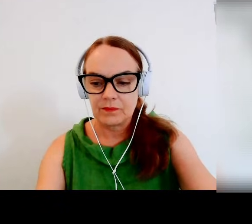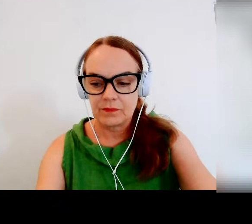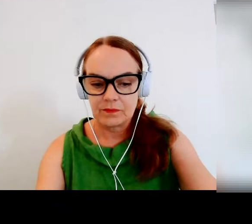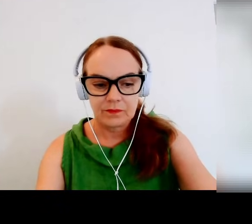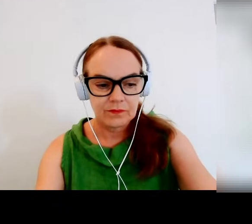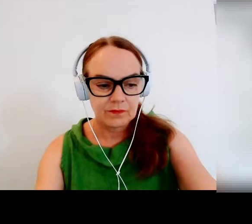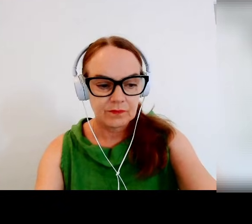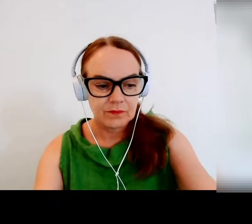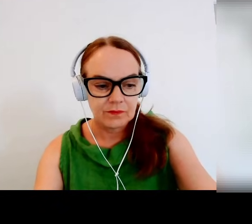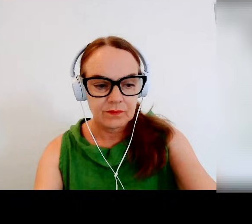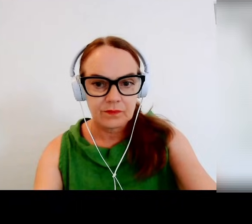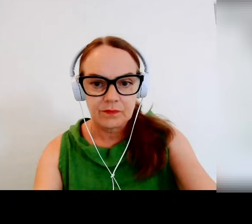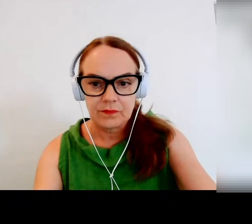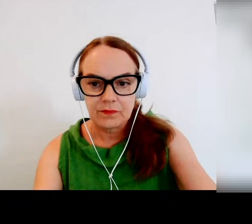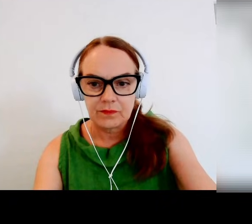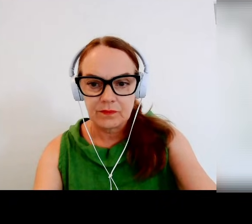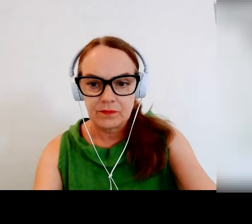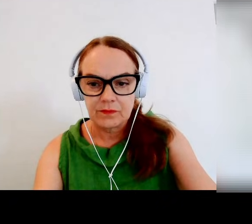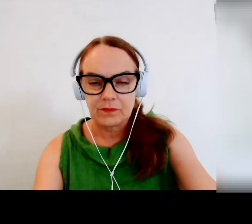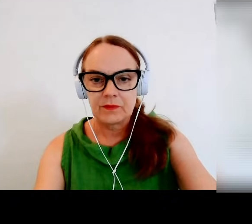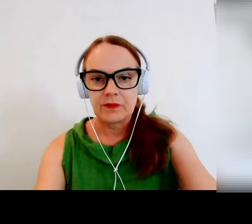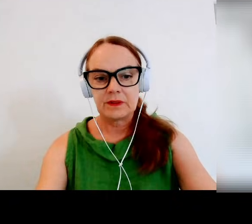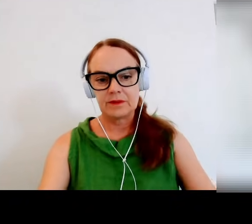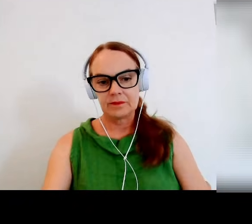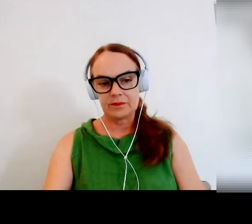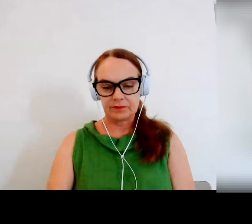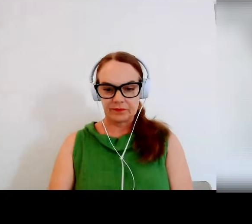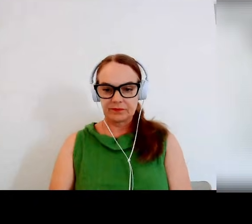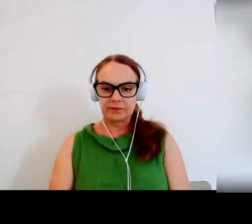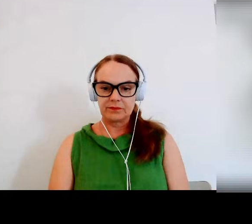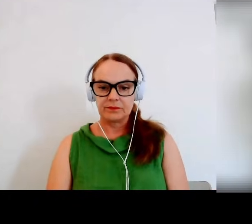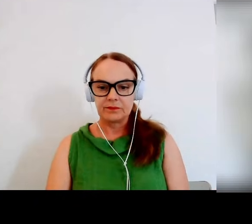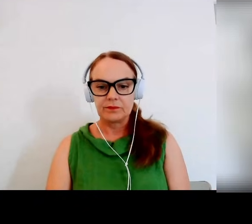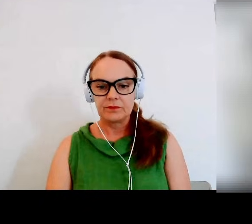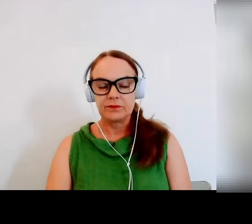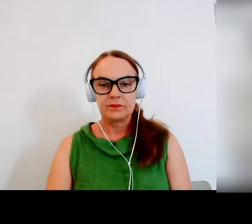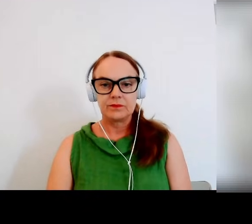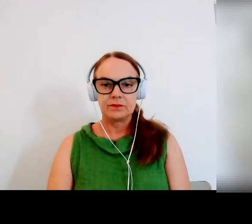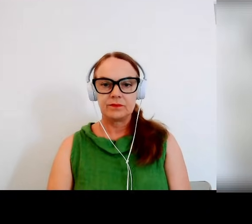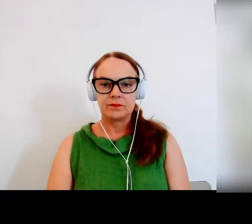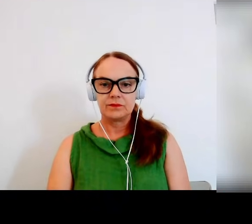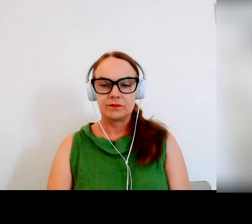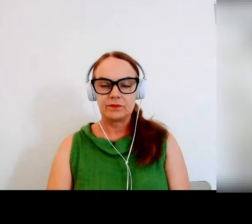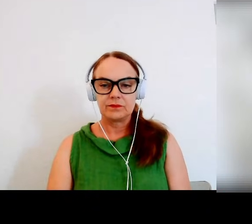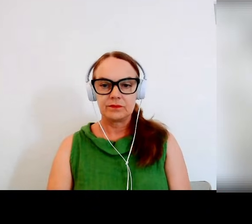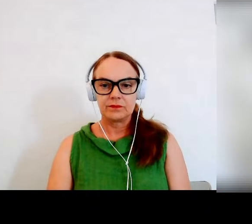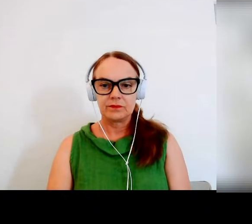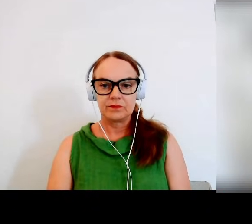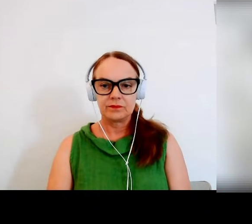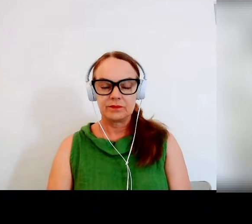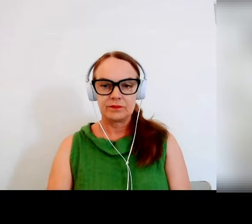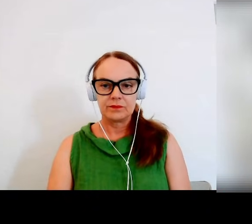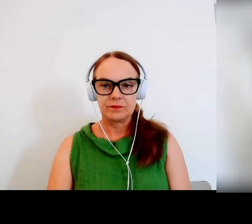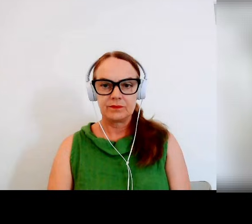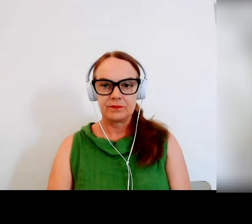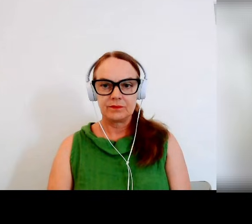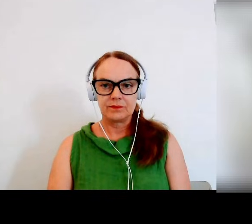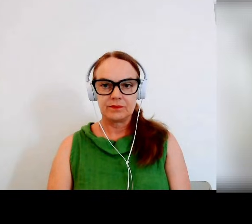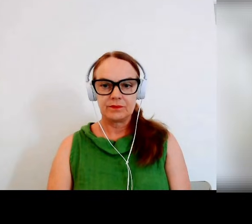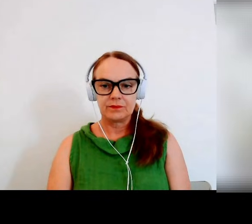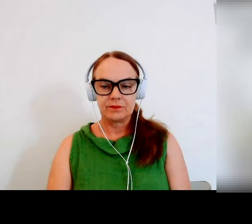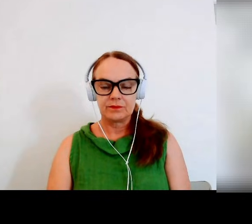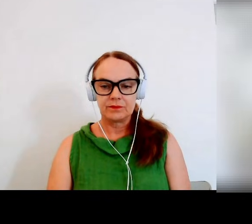the barriers that persons with disabilities encounter when they try to access justice,